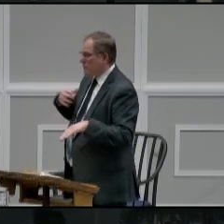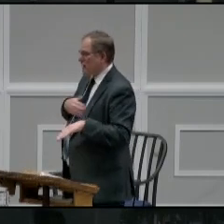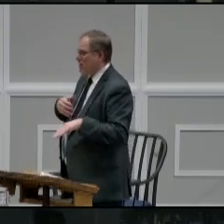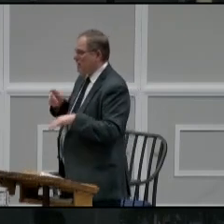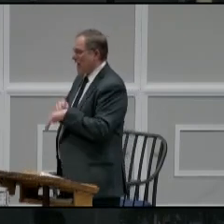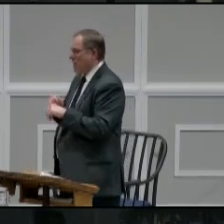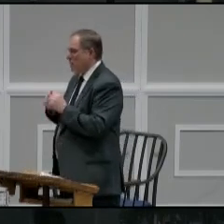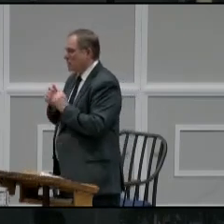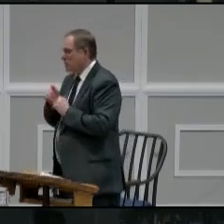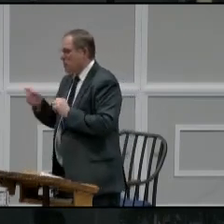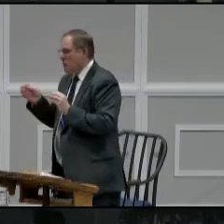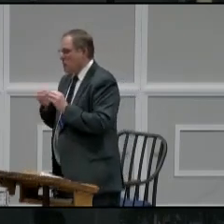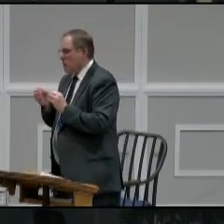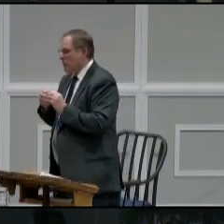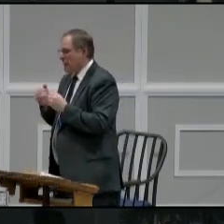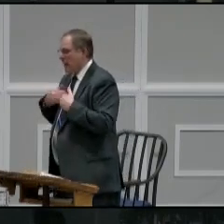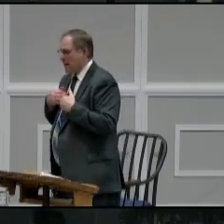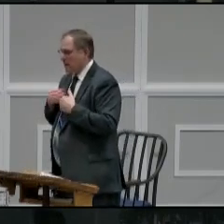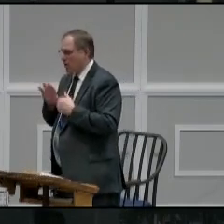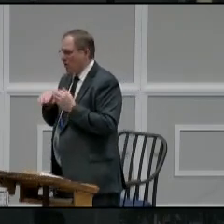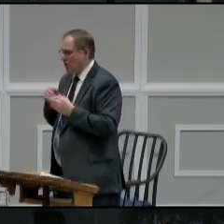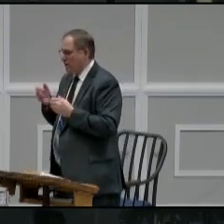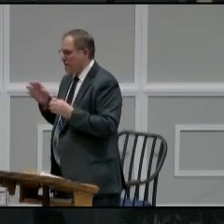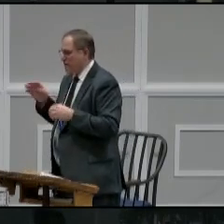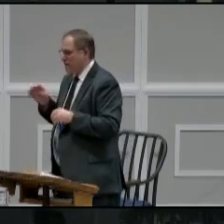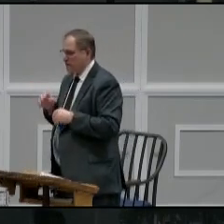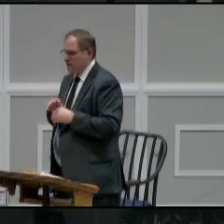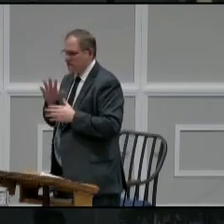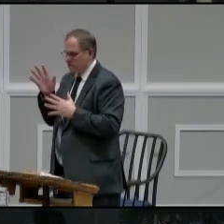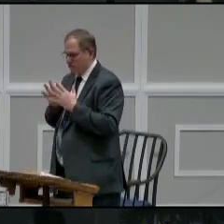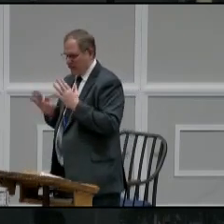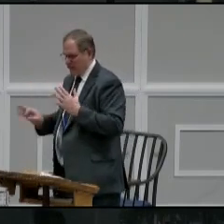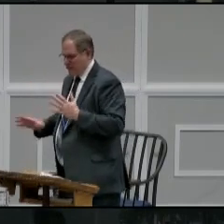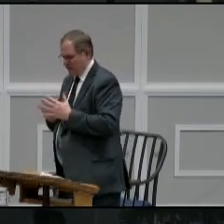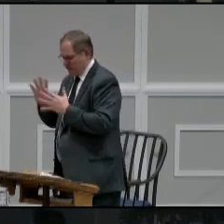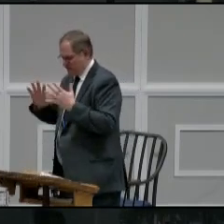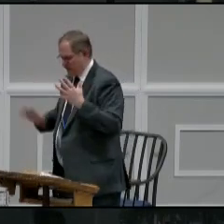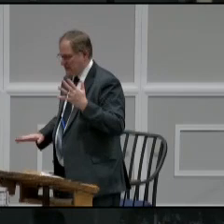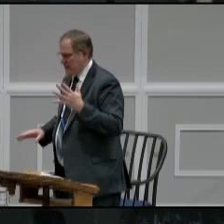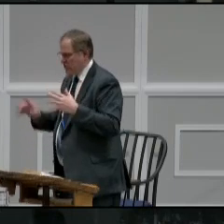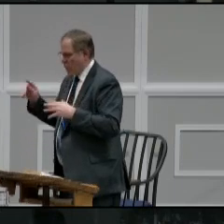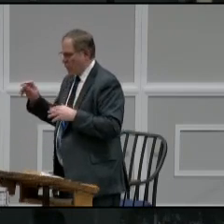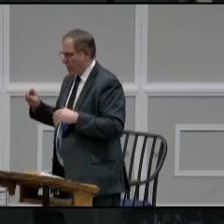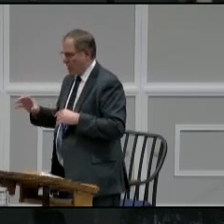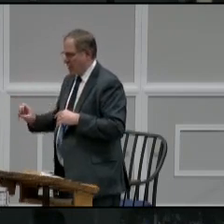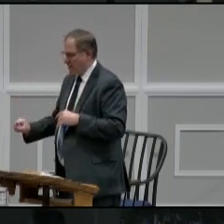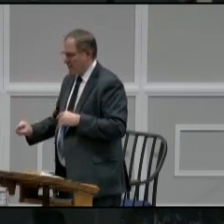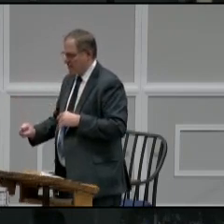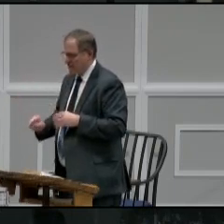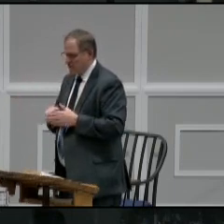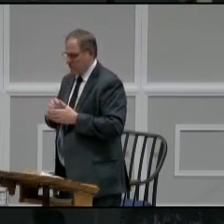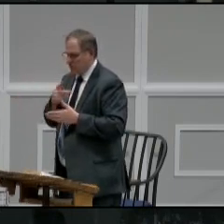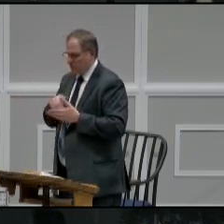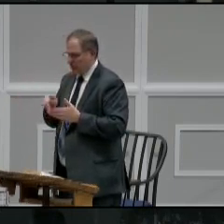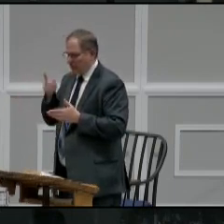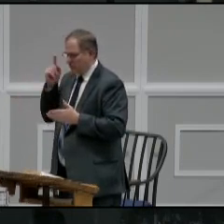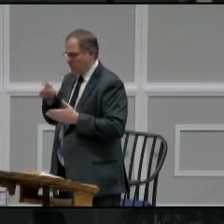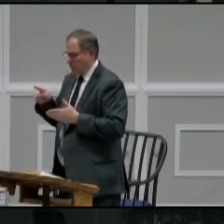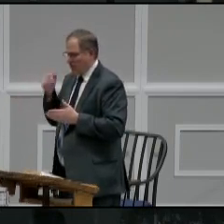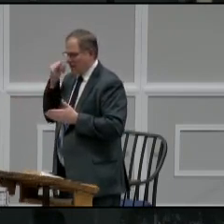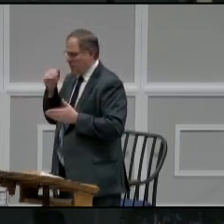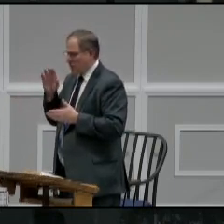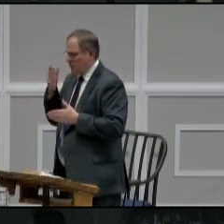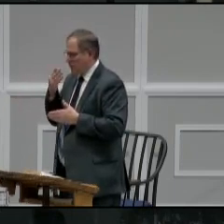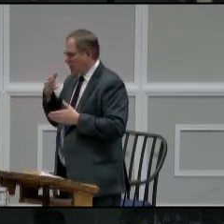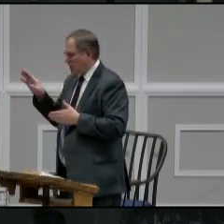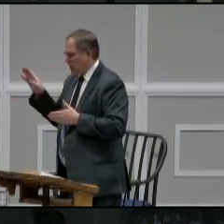That's free. May God help us. Help us to get to a place where we say, you